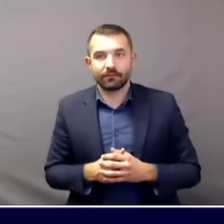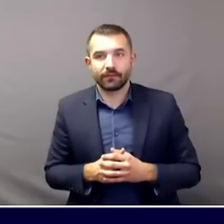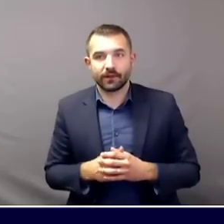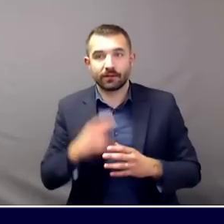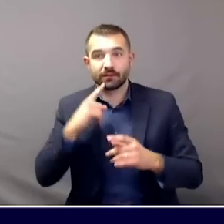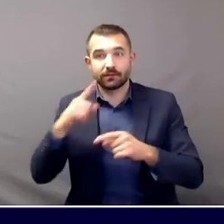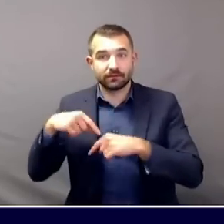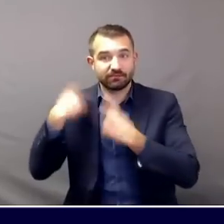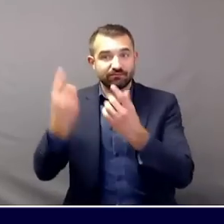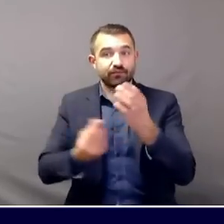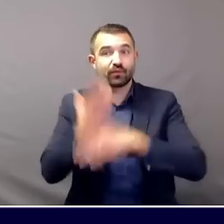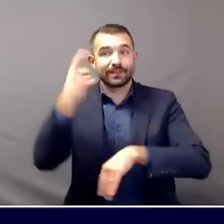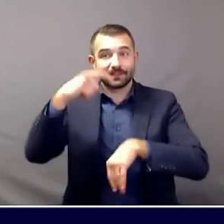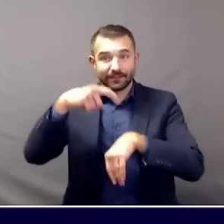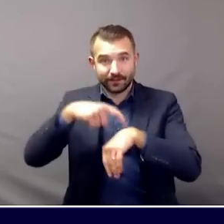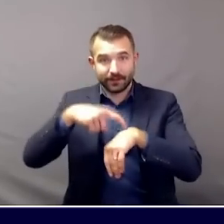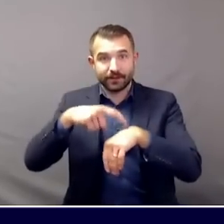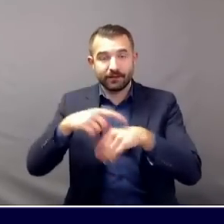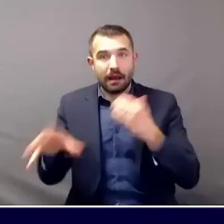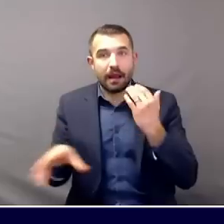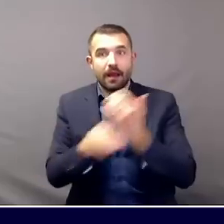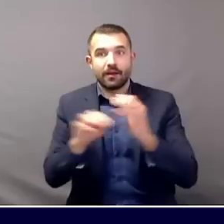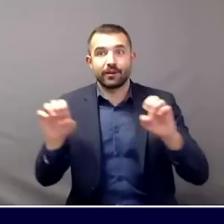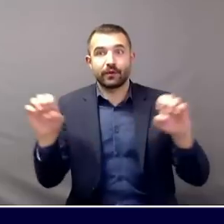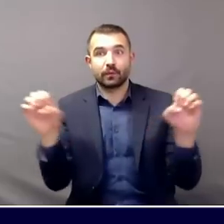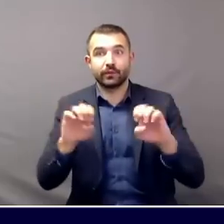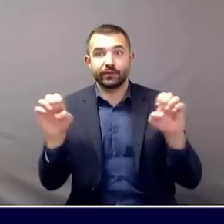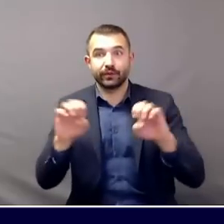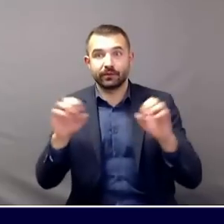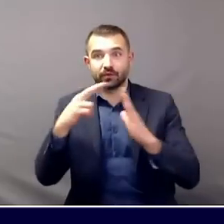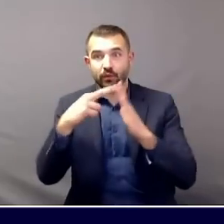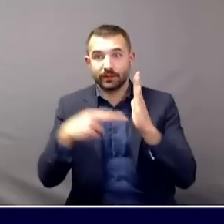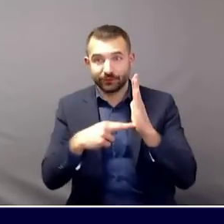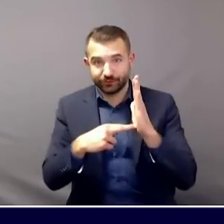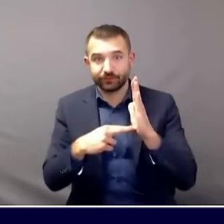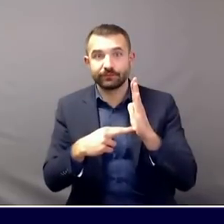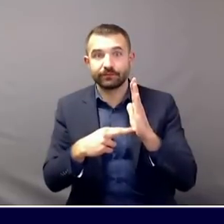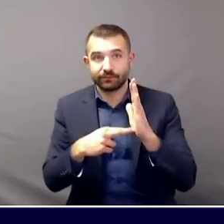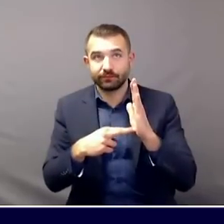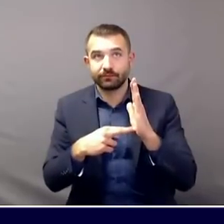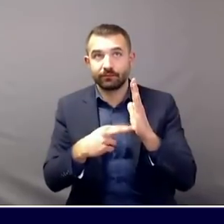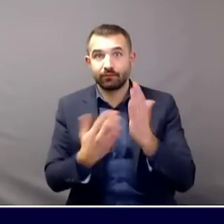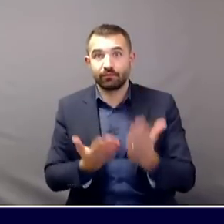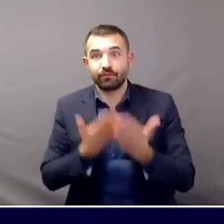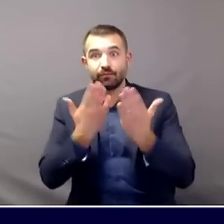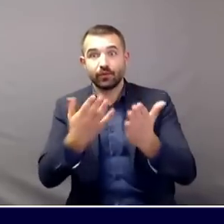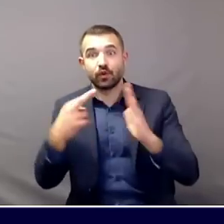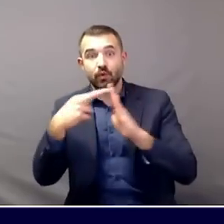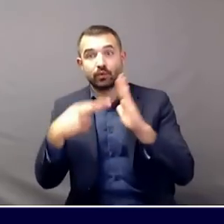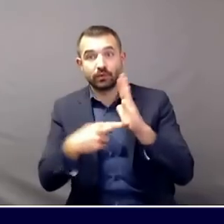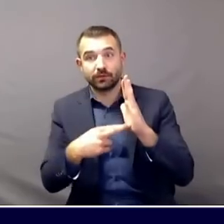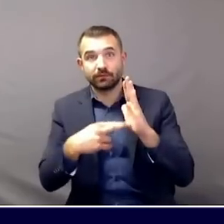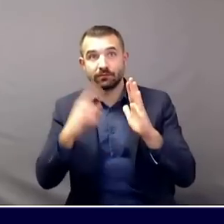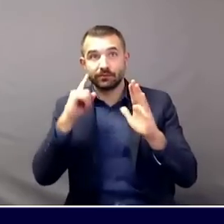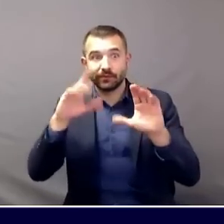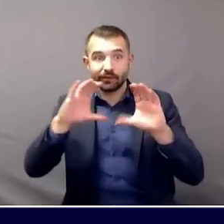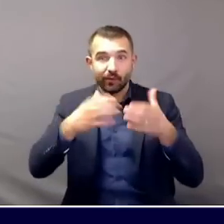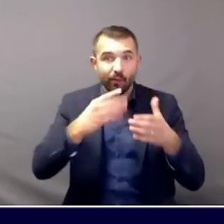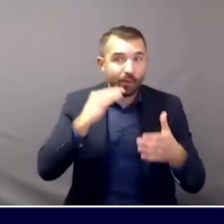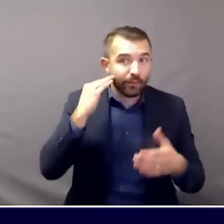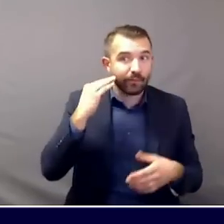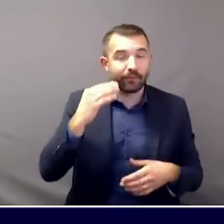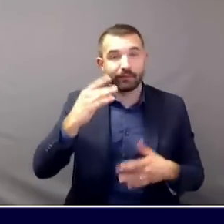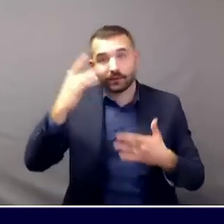for nursing facilities. We have implemented proposed rules for infection control for group homes. We have, thanks to